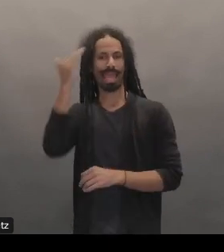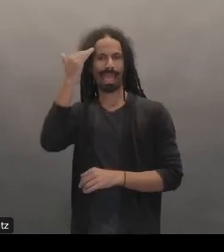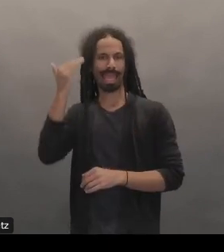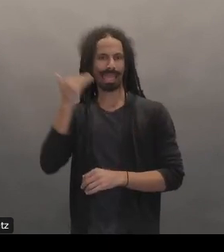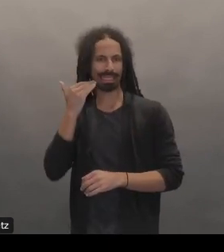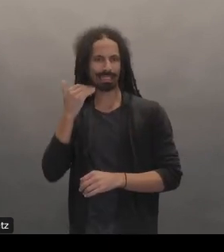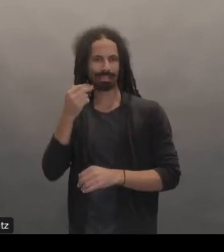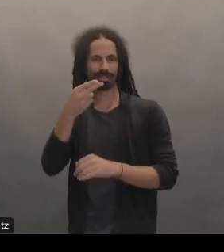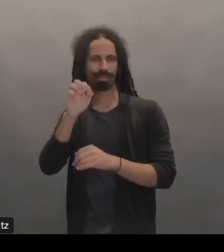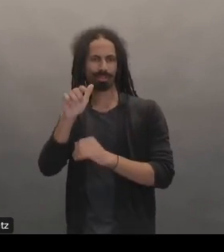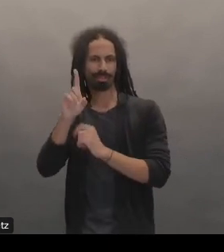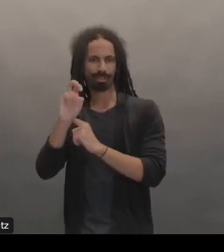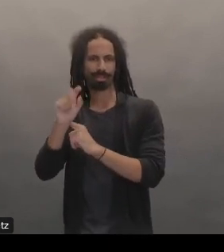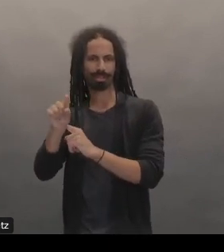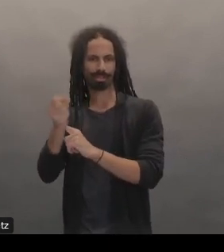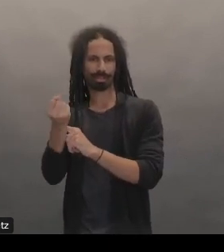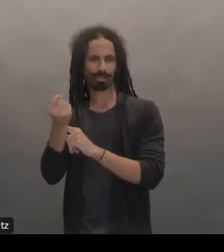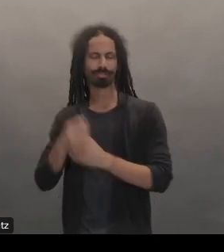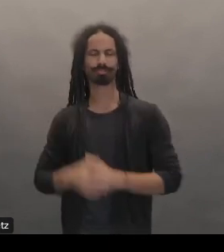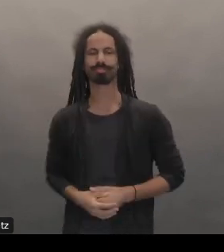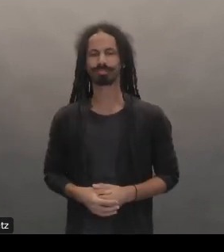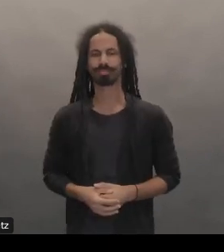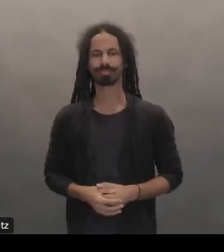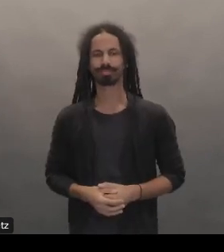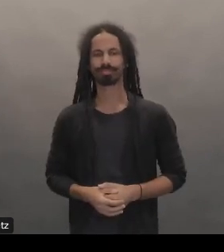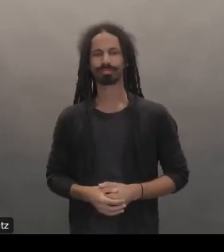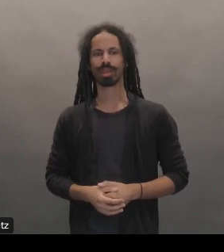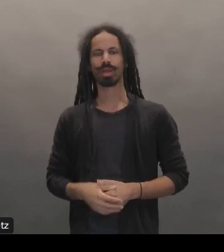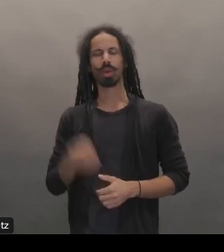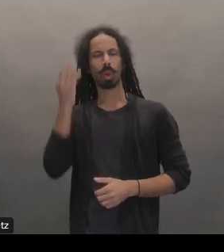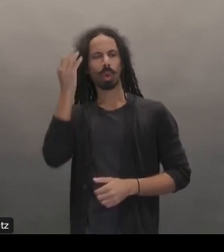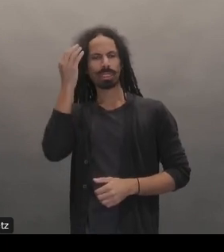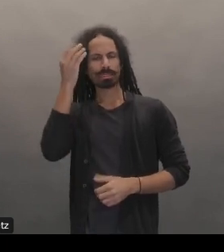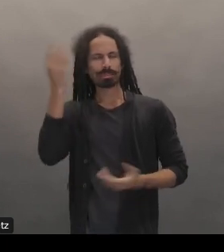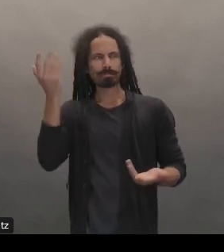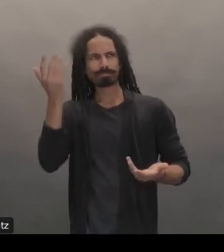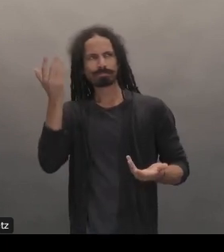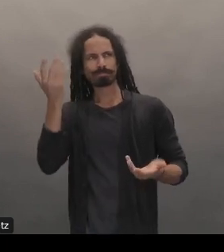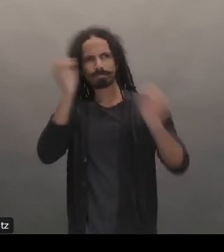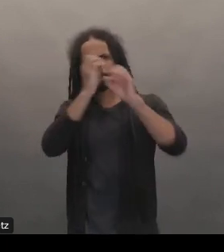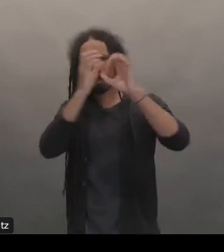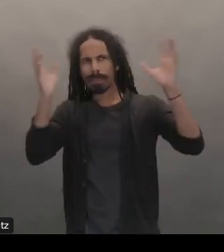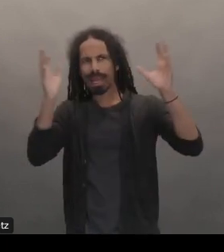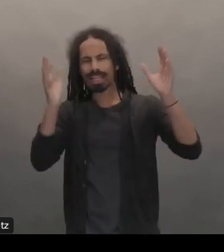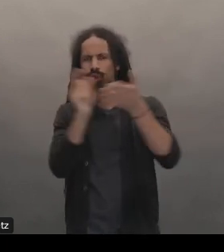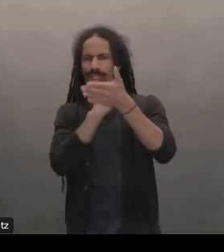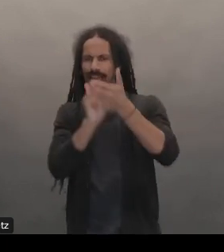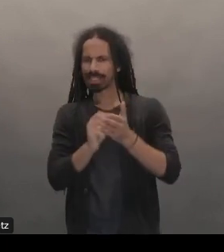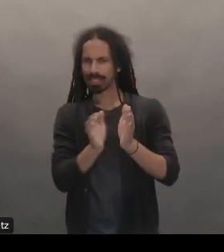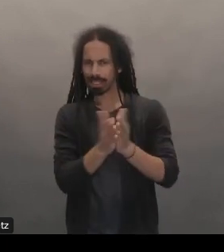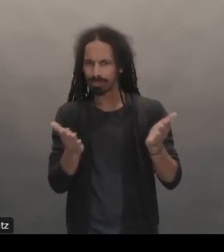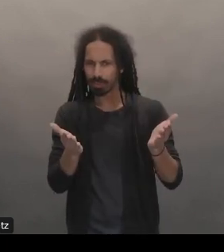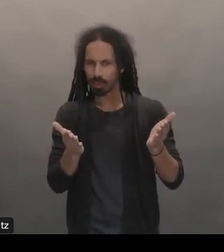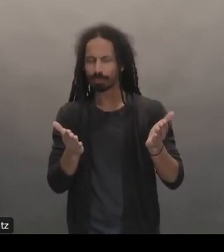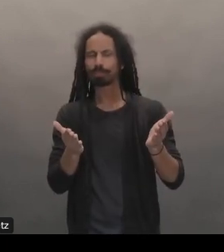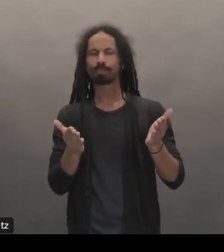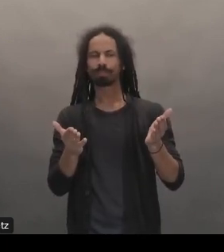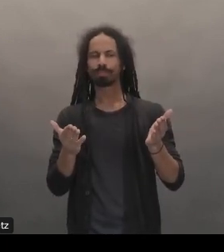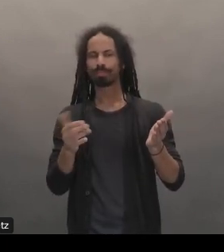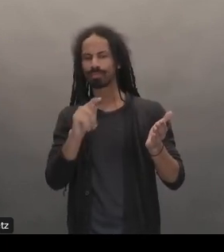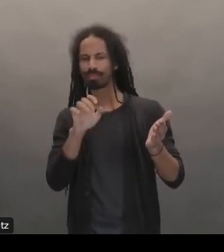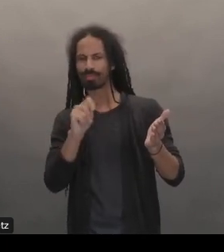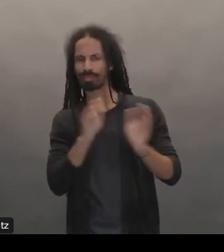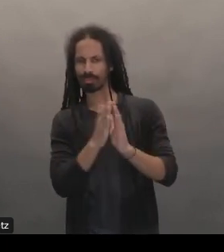So headings are, if you think about, imagine a textbook. Often a textbook has a chapter